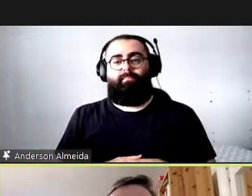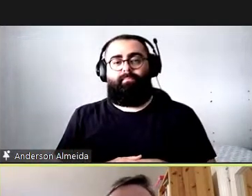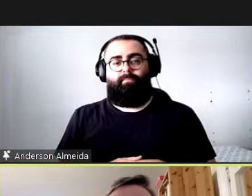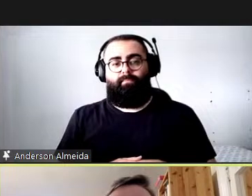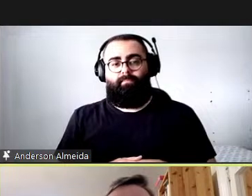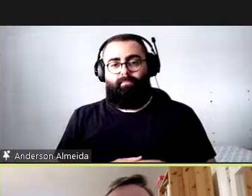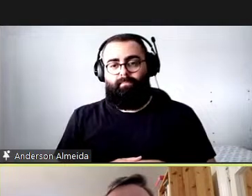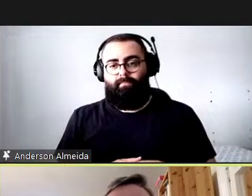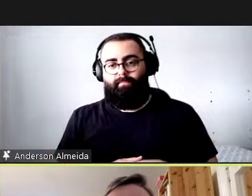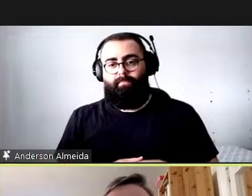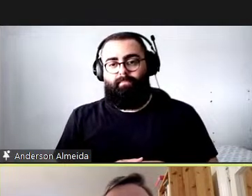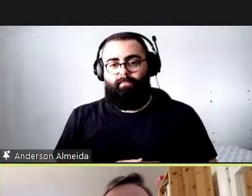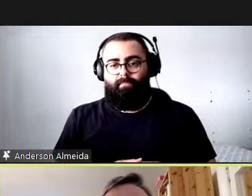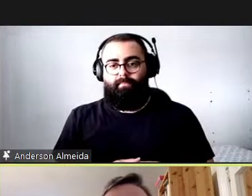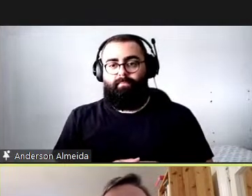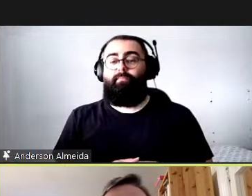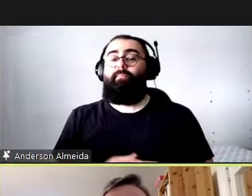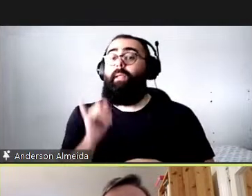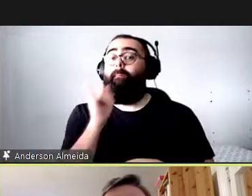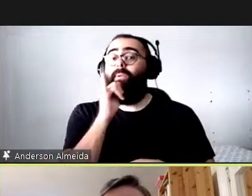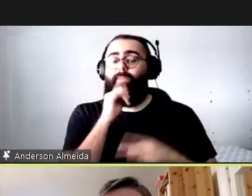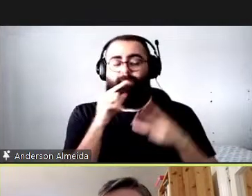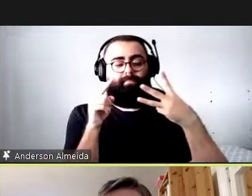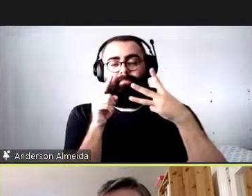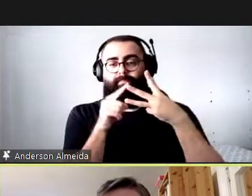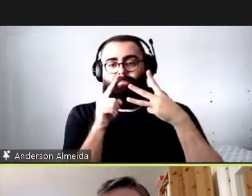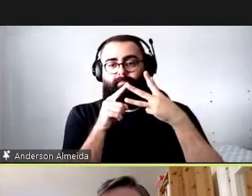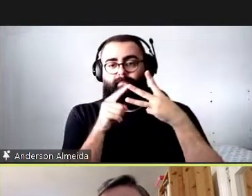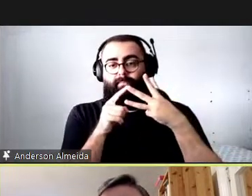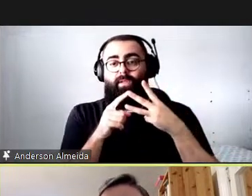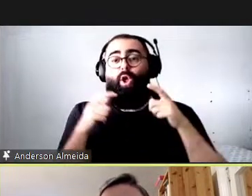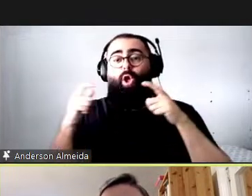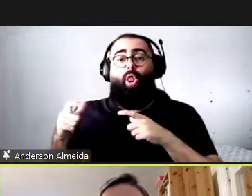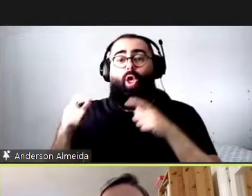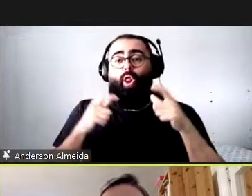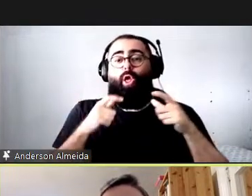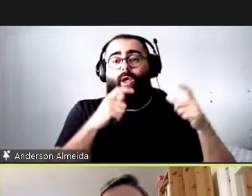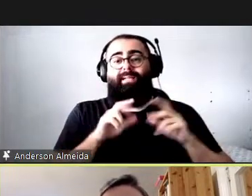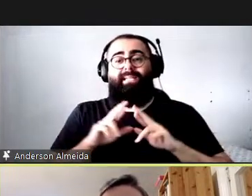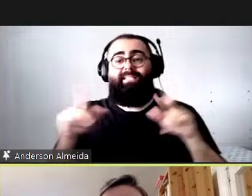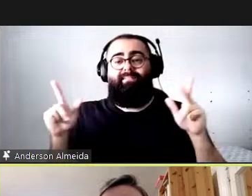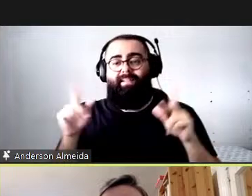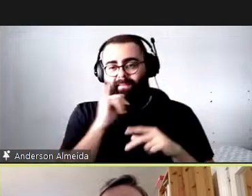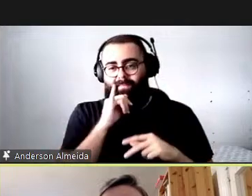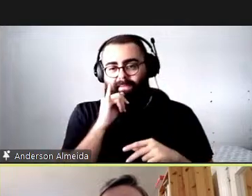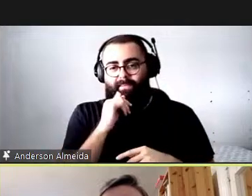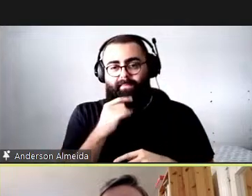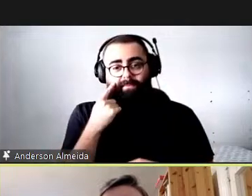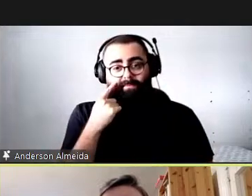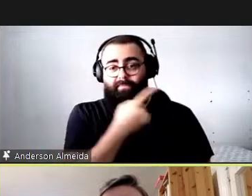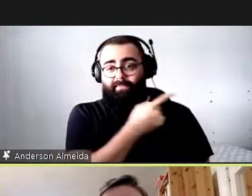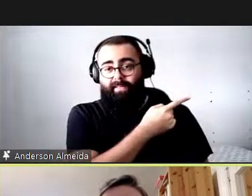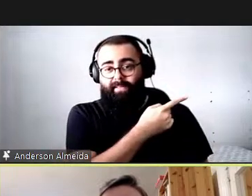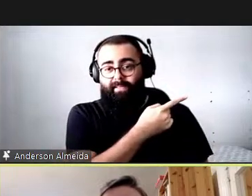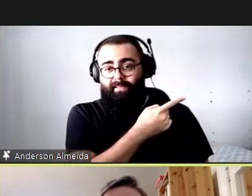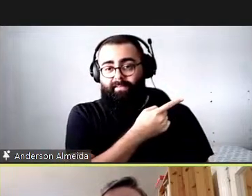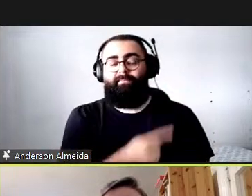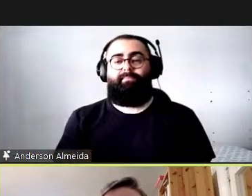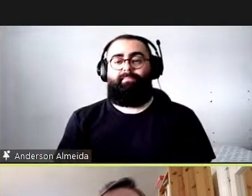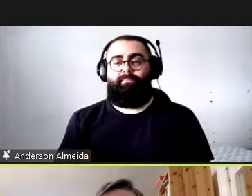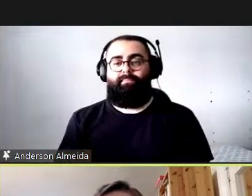are the signs summer and dry, which look like this.